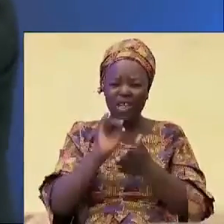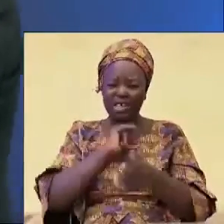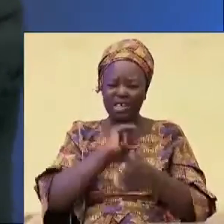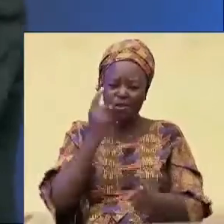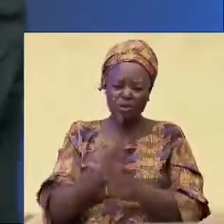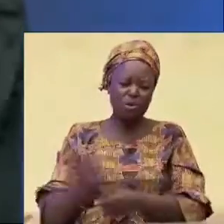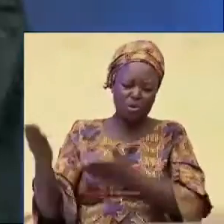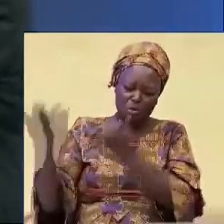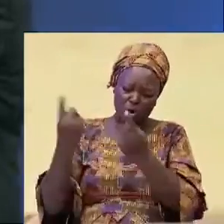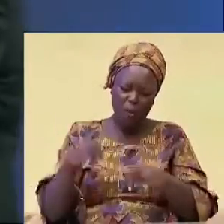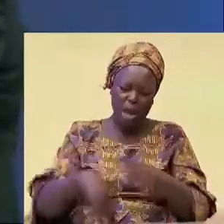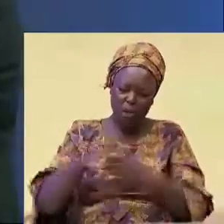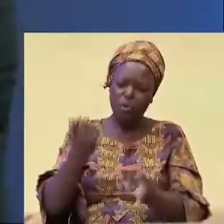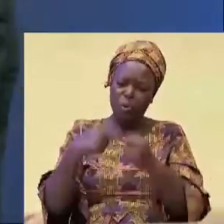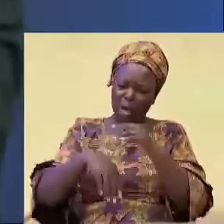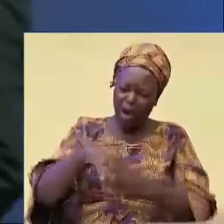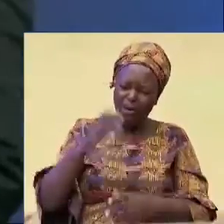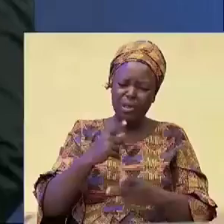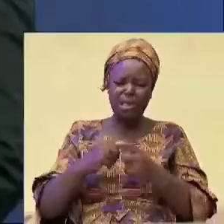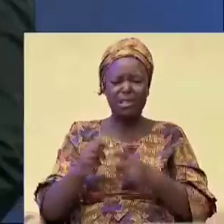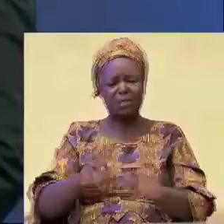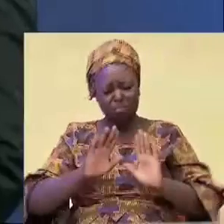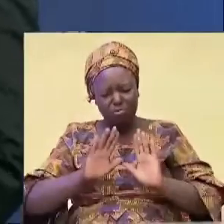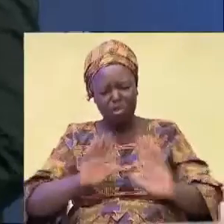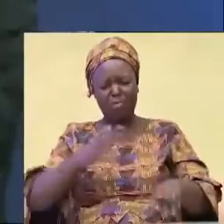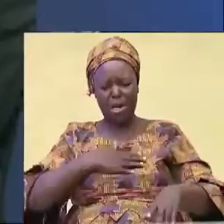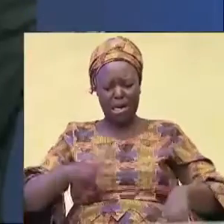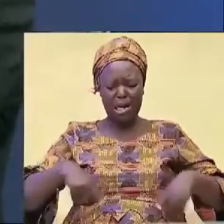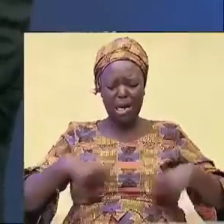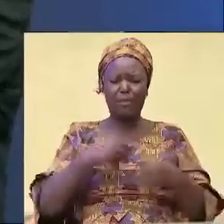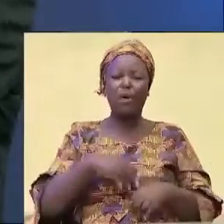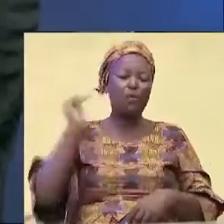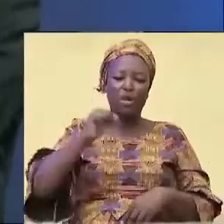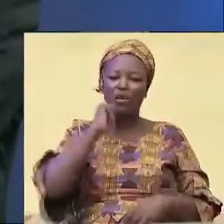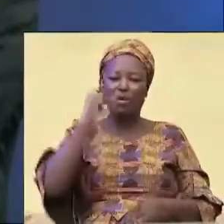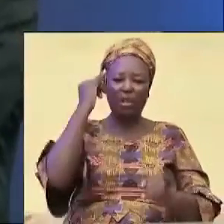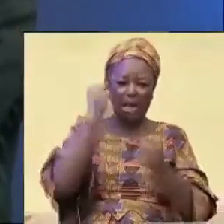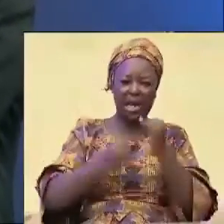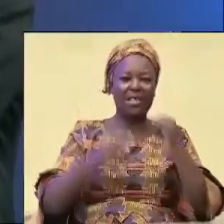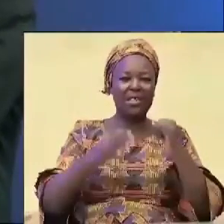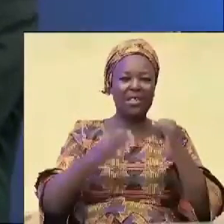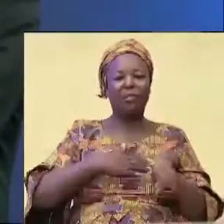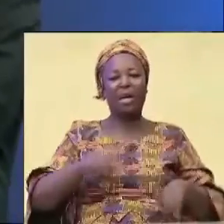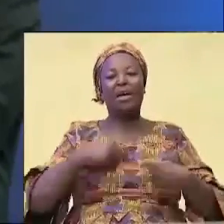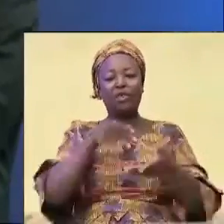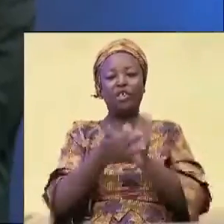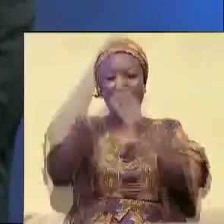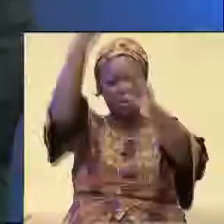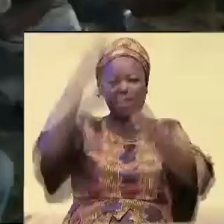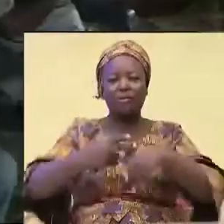fountain that is oozing out and oozing out will not end my life.